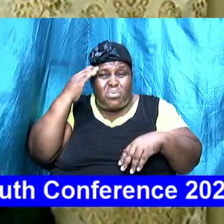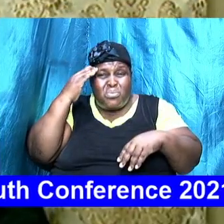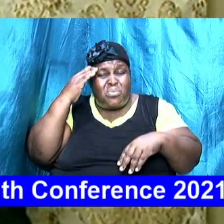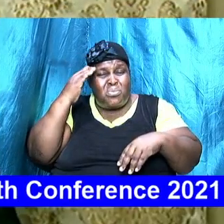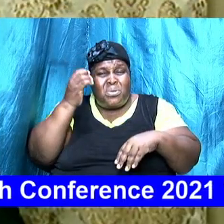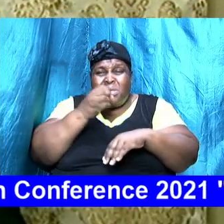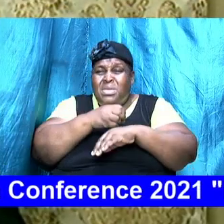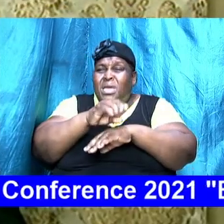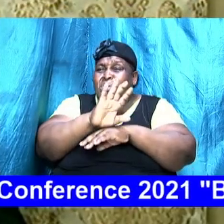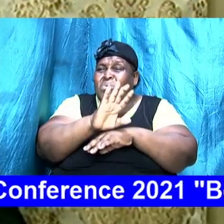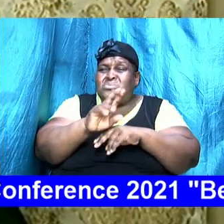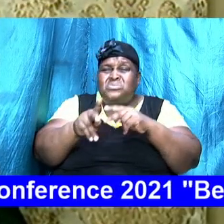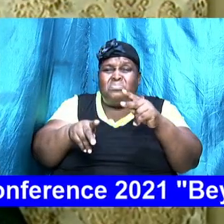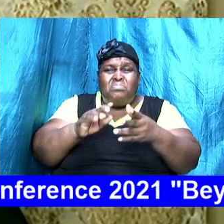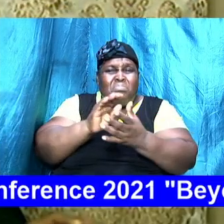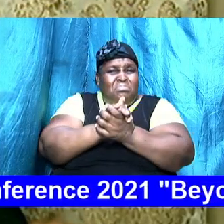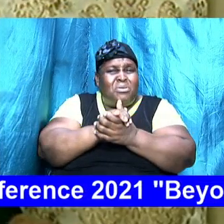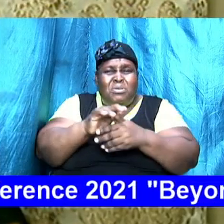him.